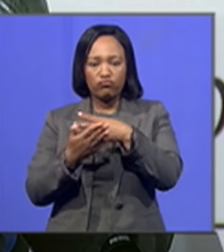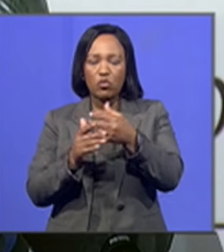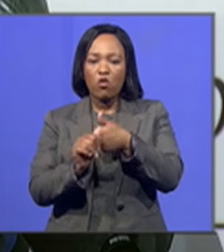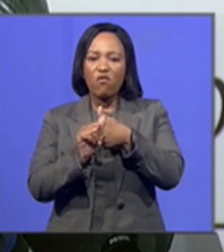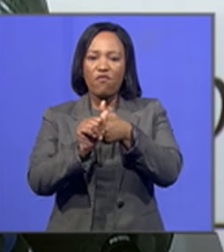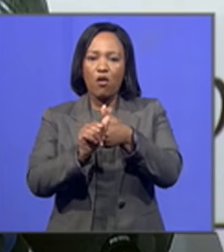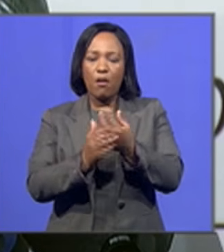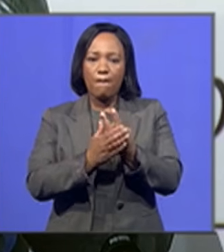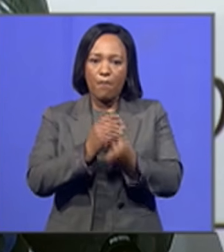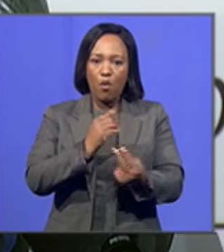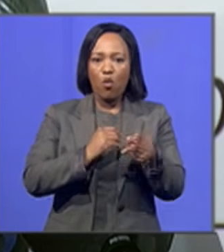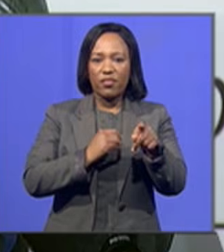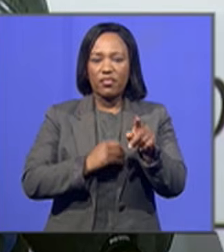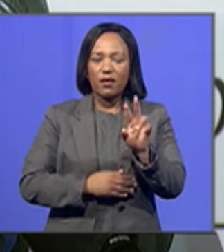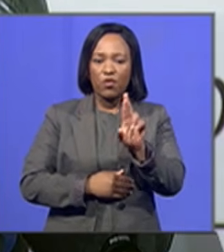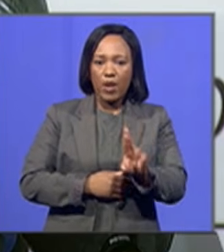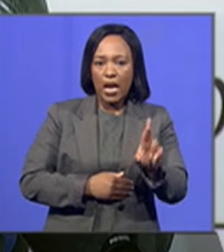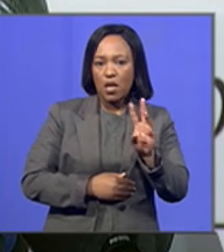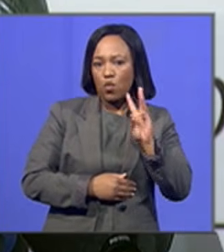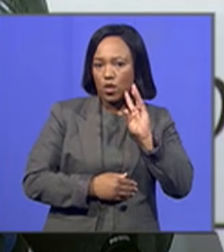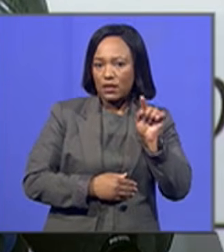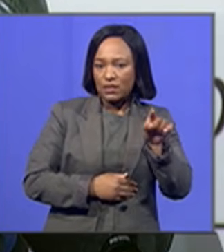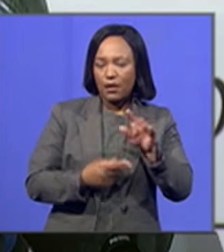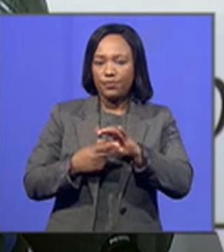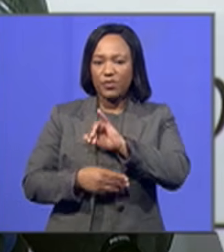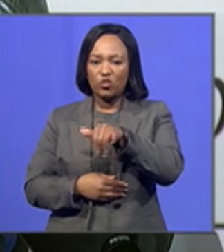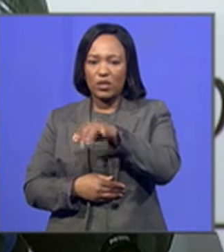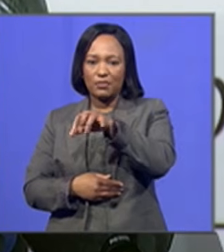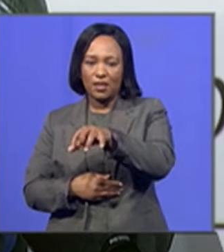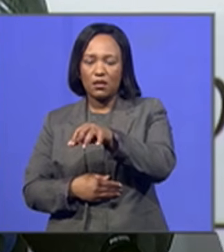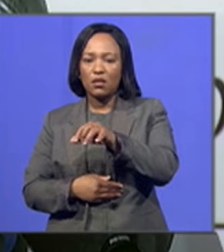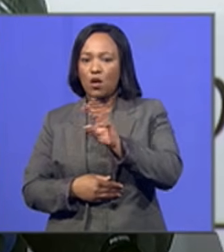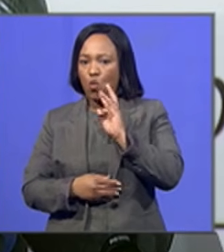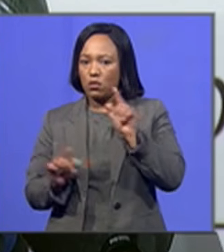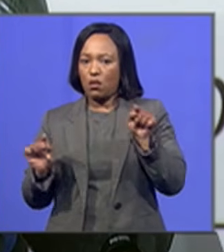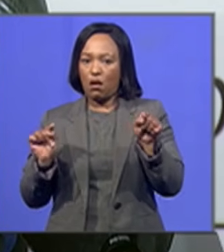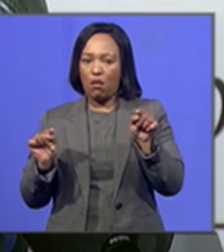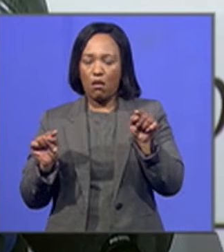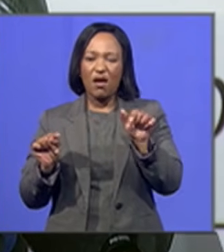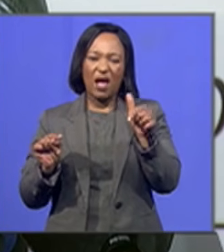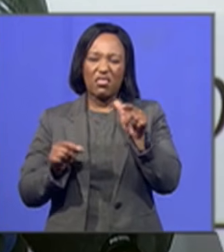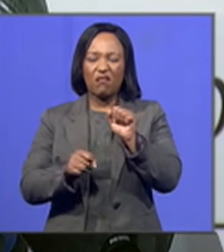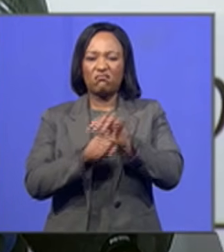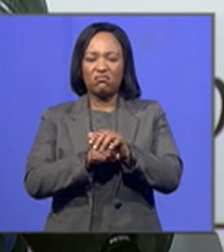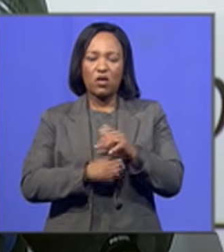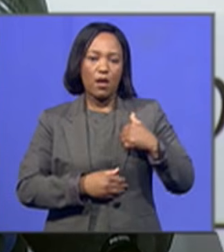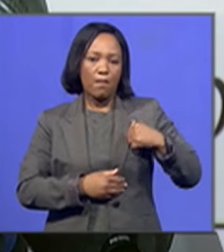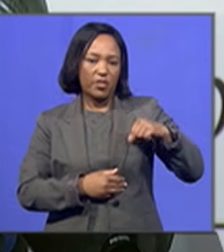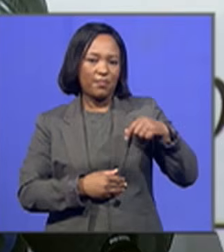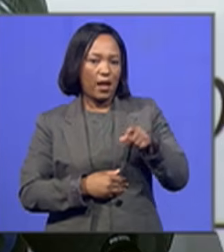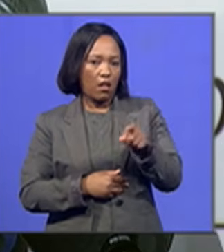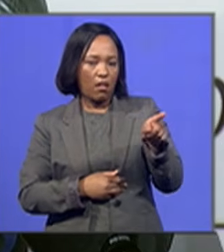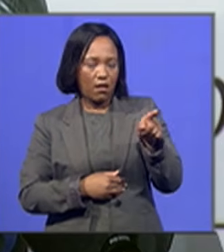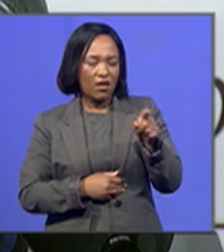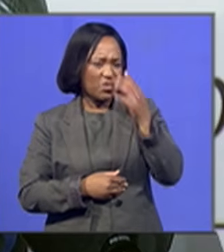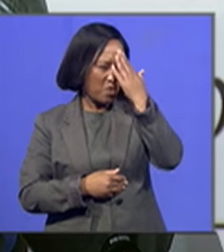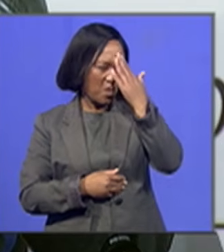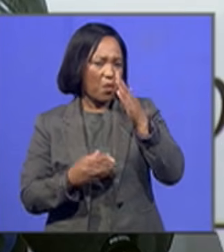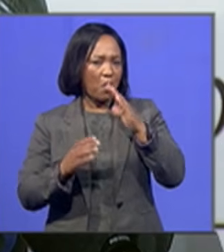planning from both the Rand Water side as well as Johannesburg Water and the various affected municipalities. As we know, a lot